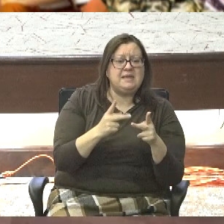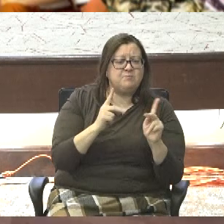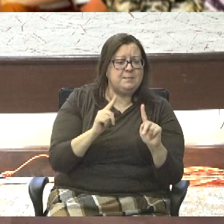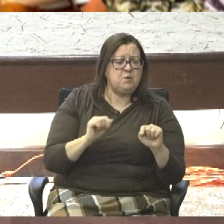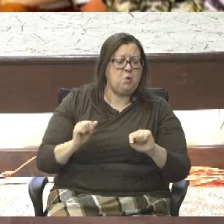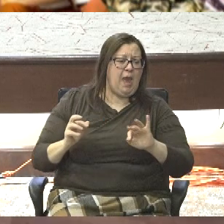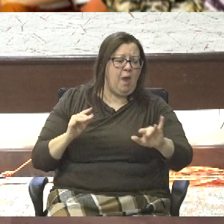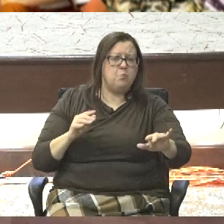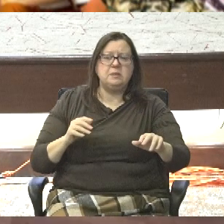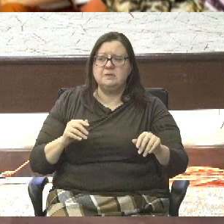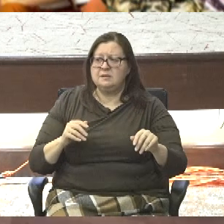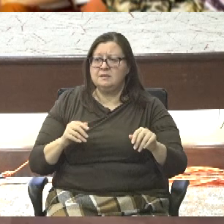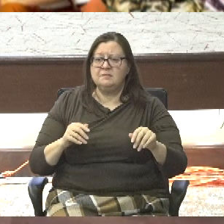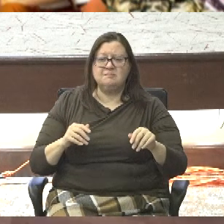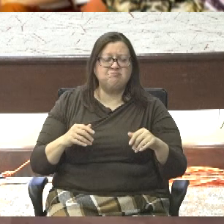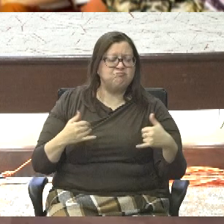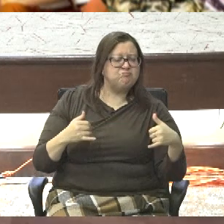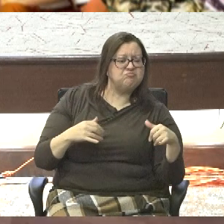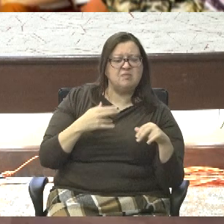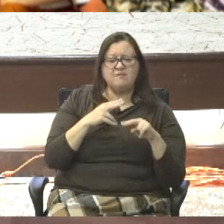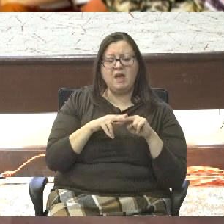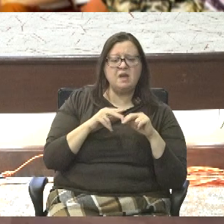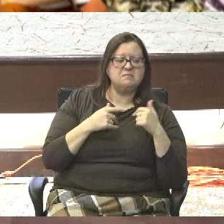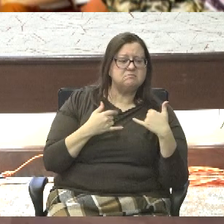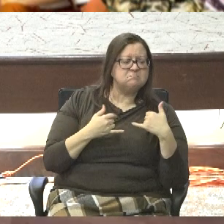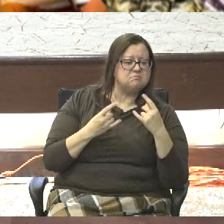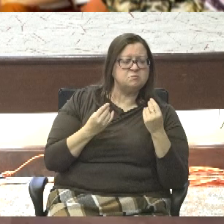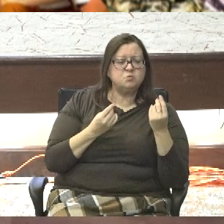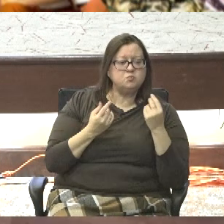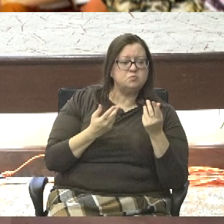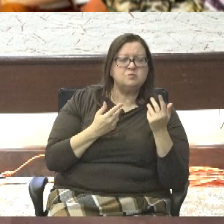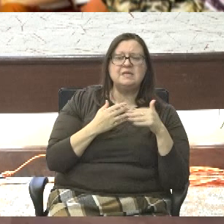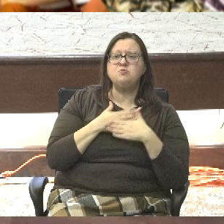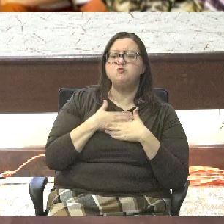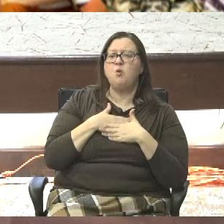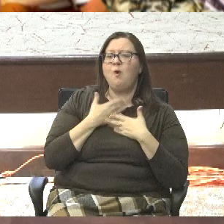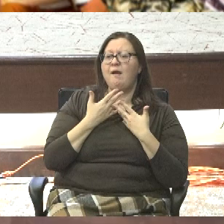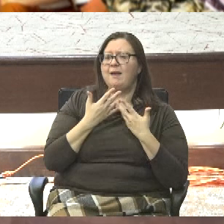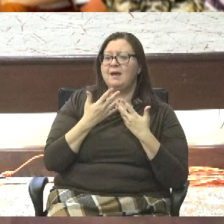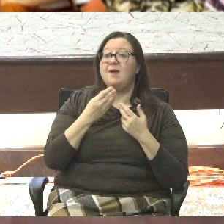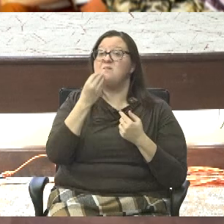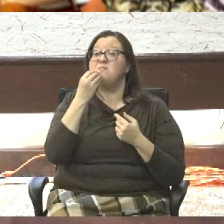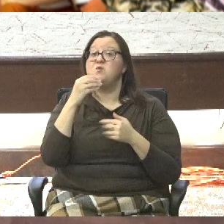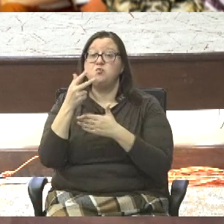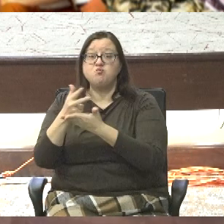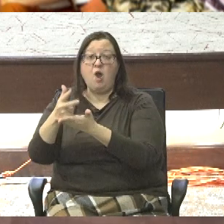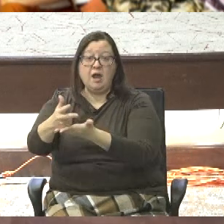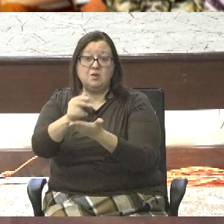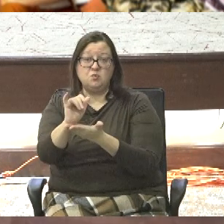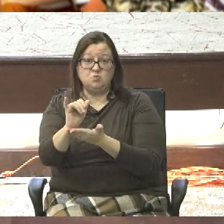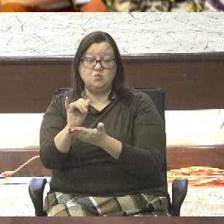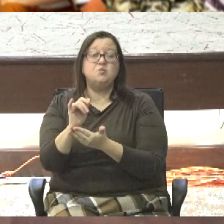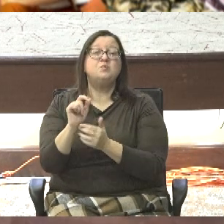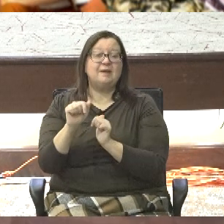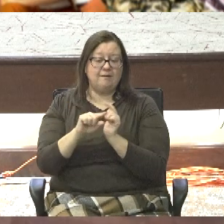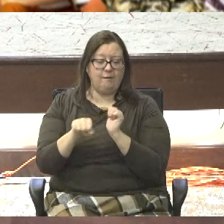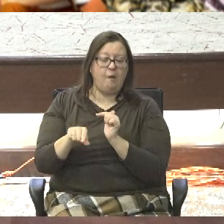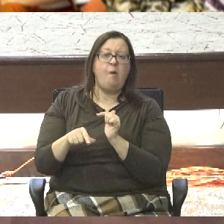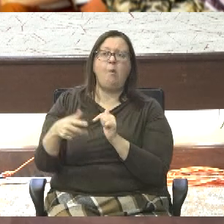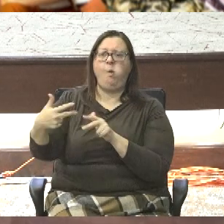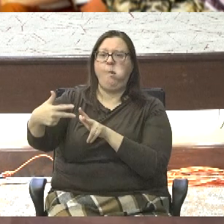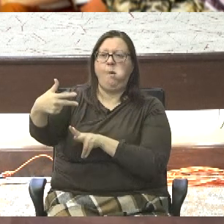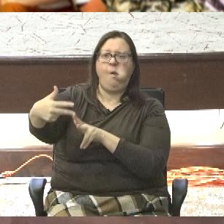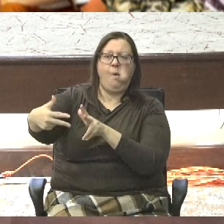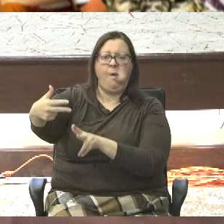get out, have pickup recreation, or just enjoy the turf. And then we have food truck areas as well, they'll be able to come in